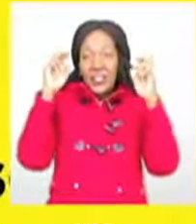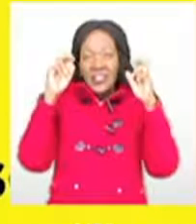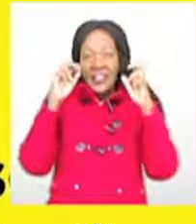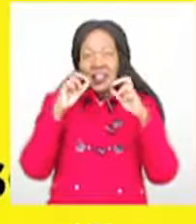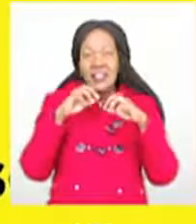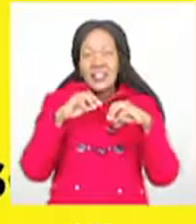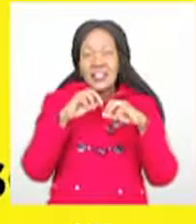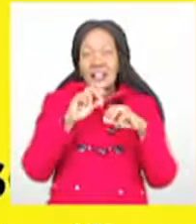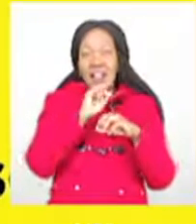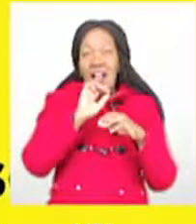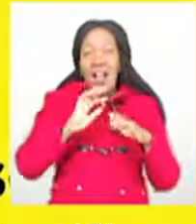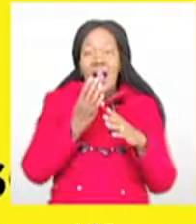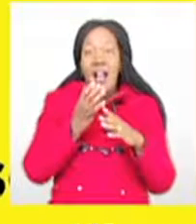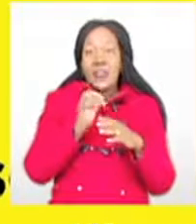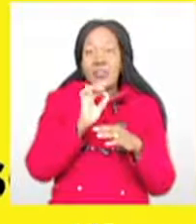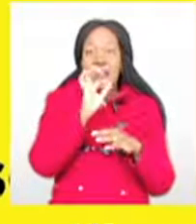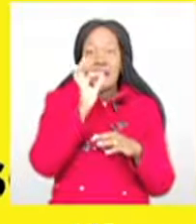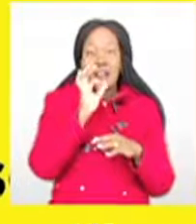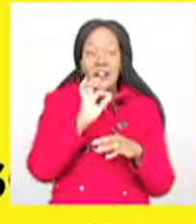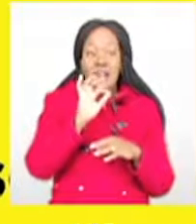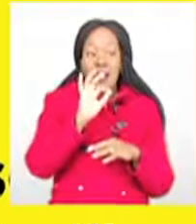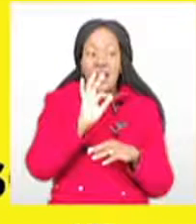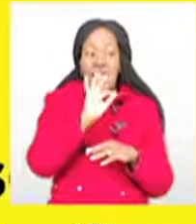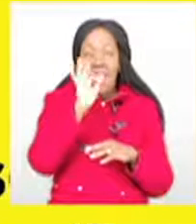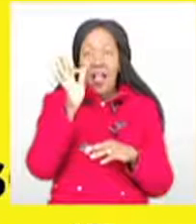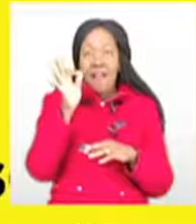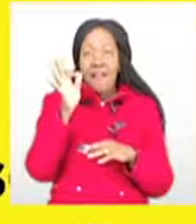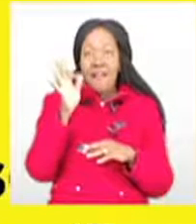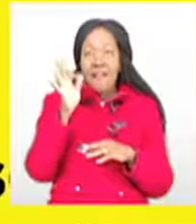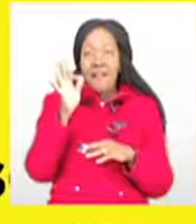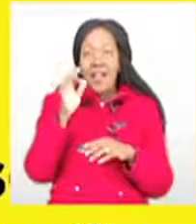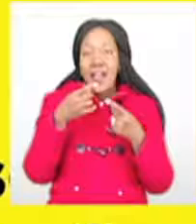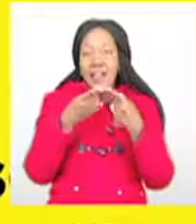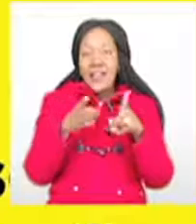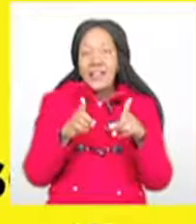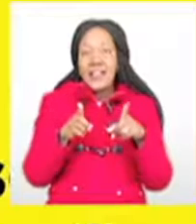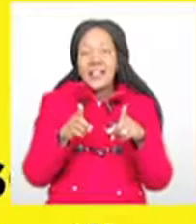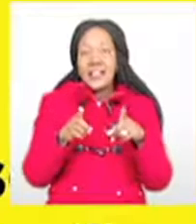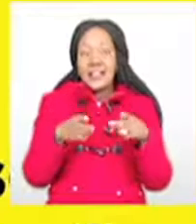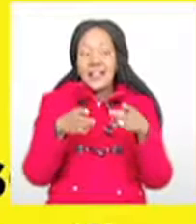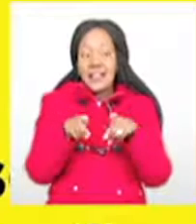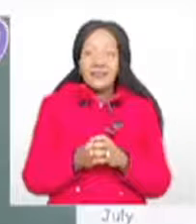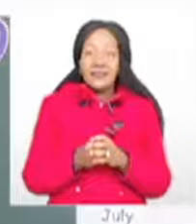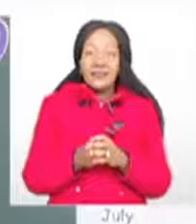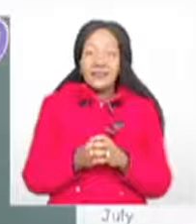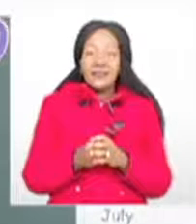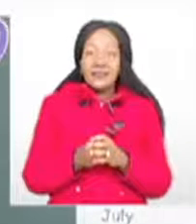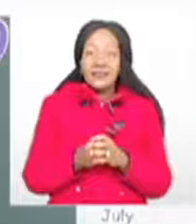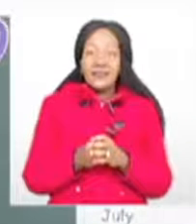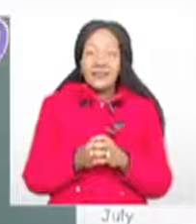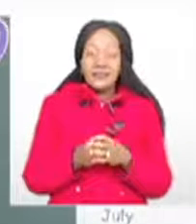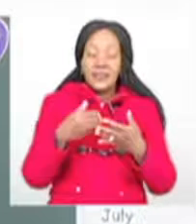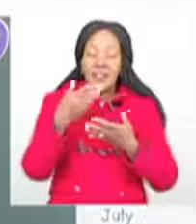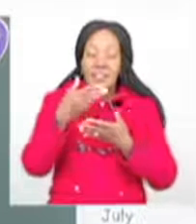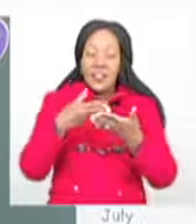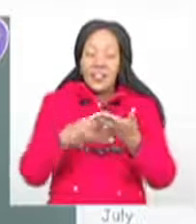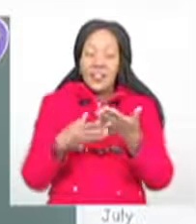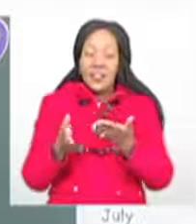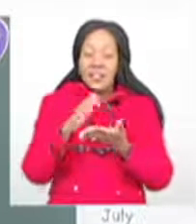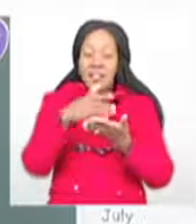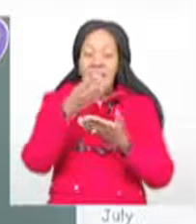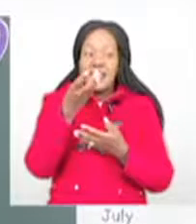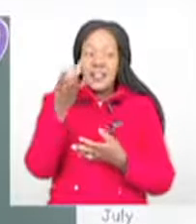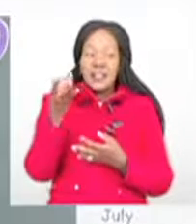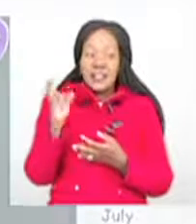Today's lesson is letter F and the differences and similarities. On page 7 of